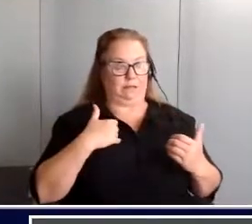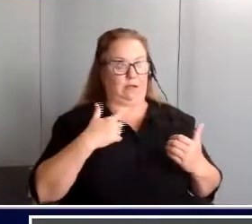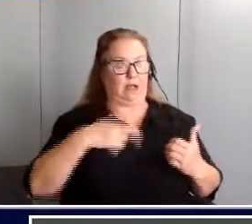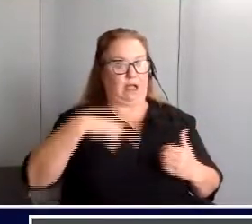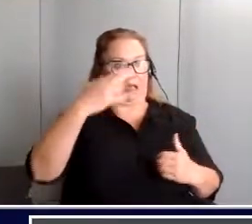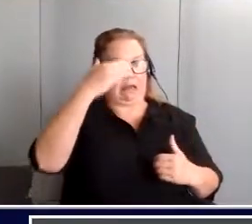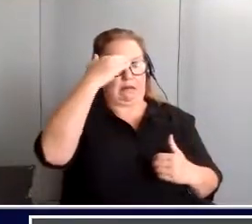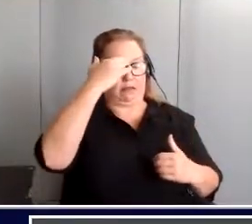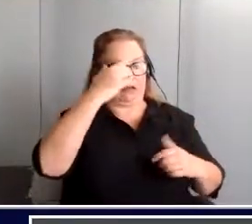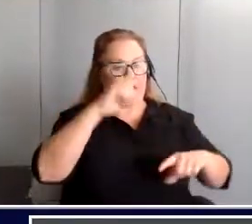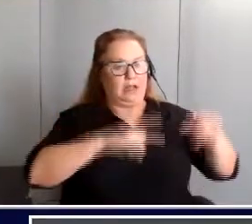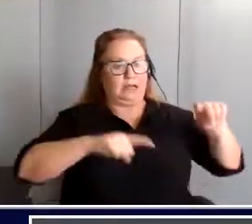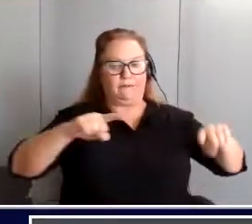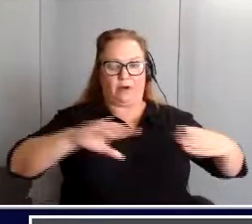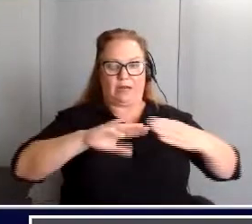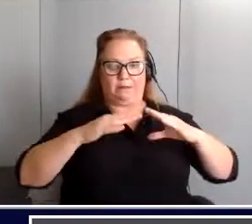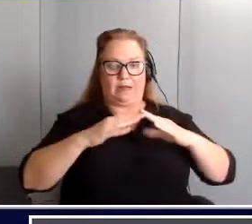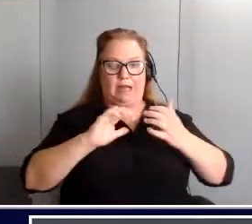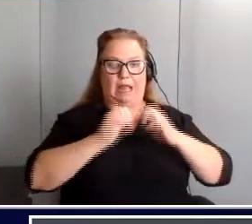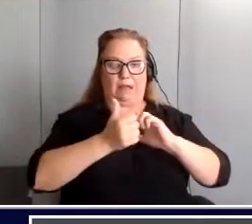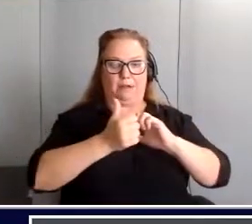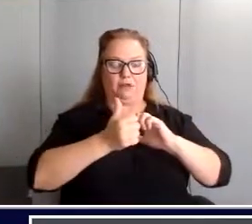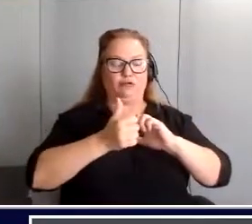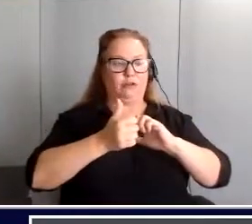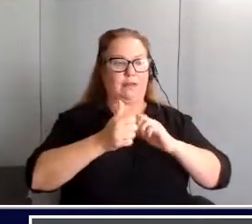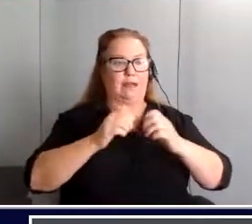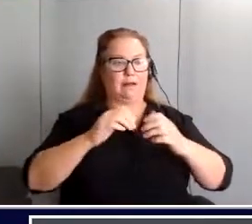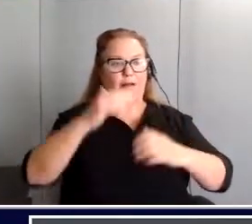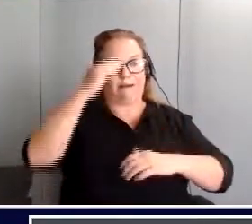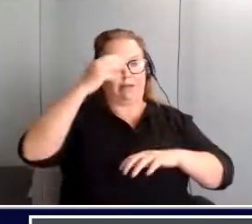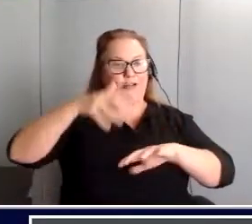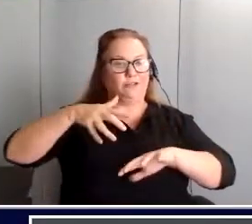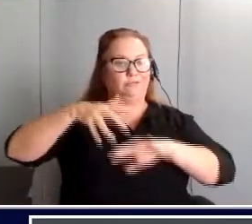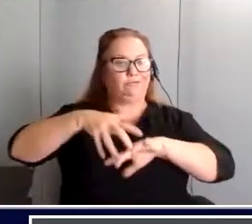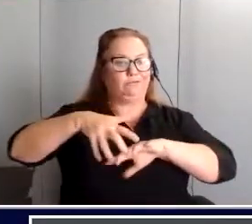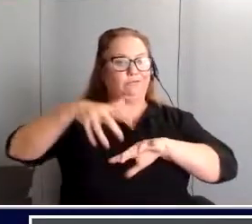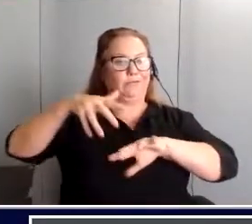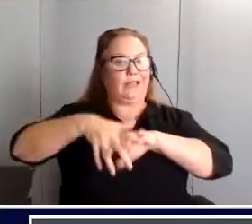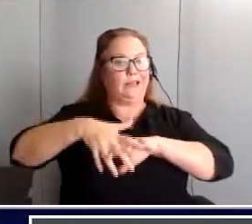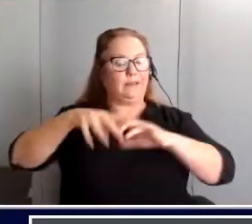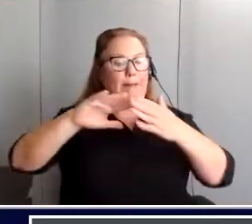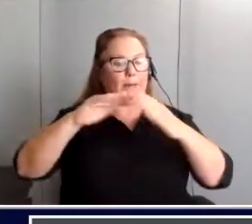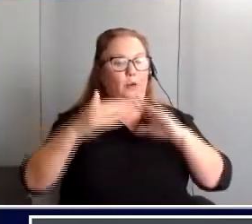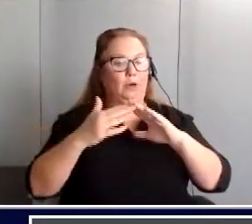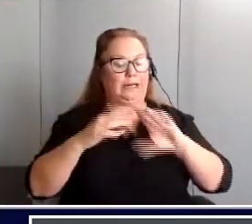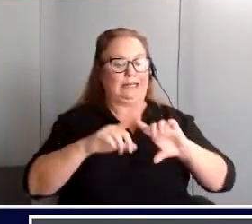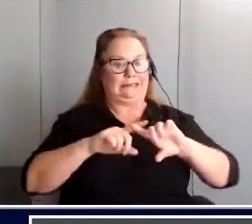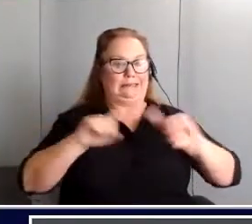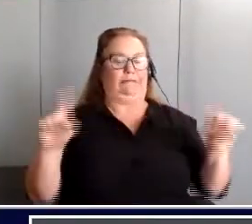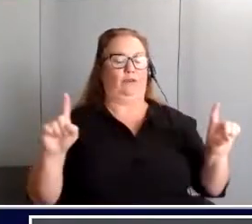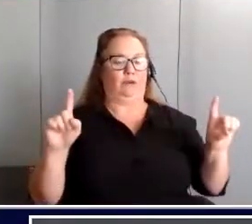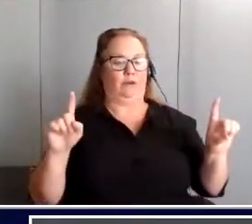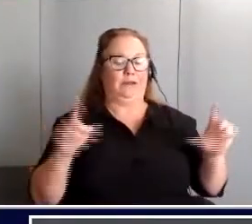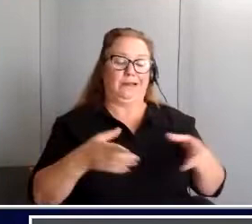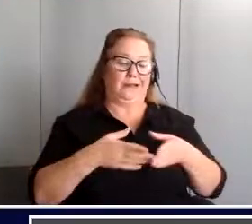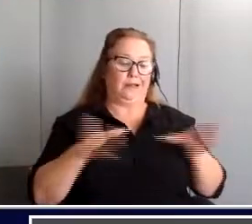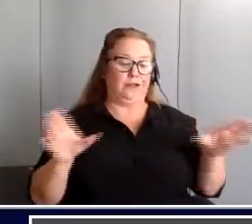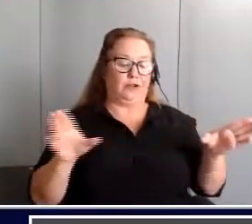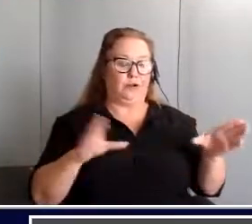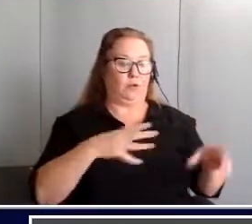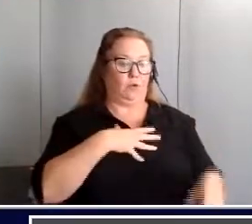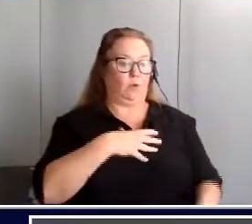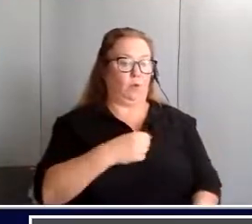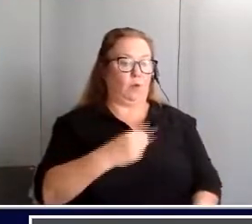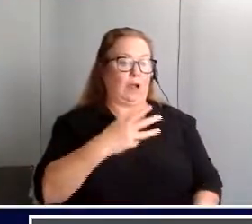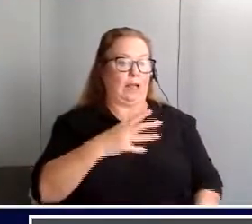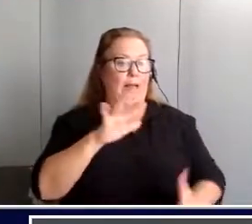communities, how much that knowledge has gotten into the community is very different. So for some, in general, in white, middle, upper class communities,